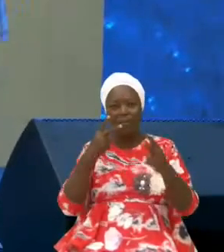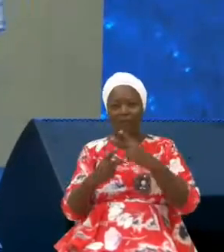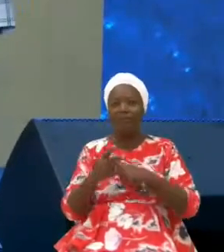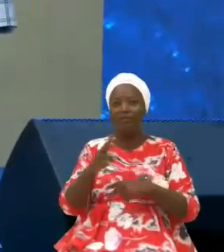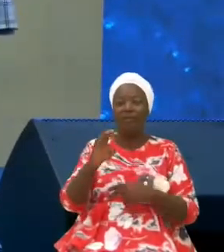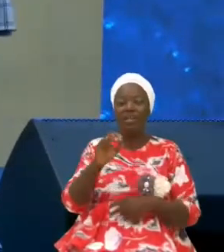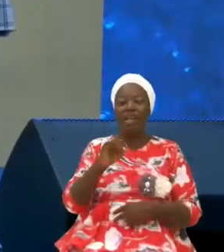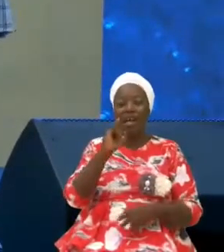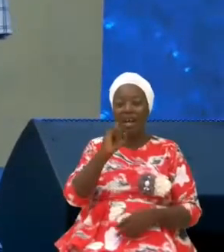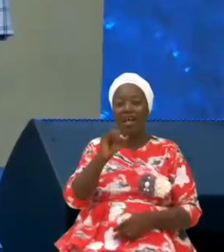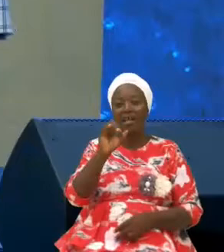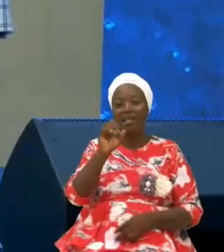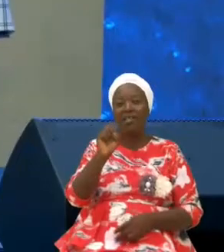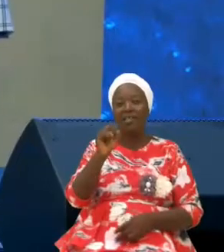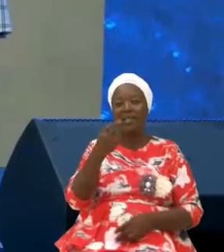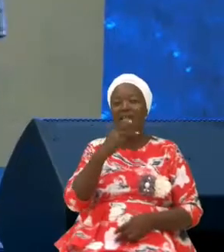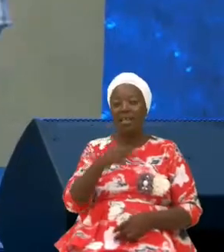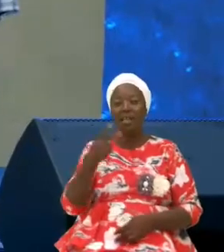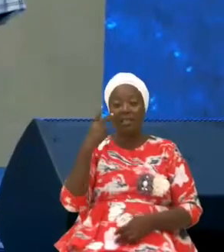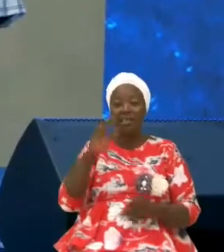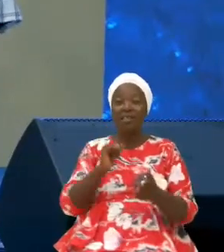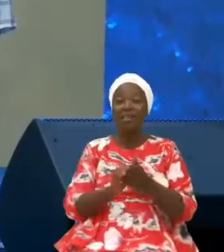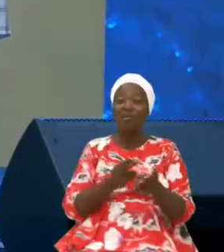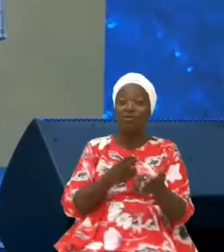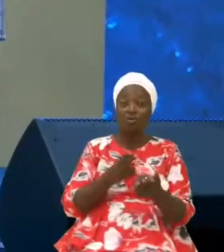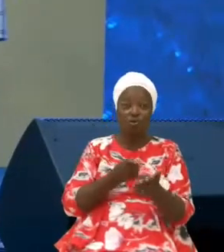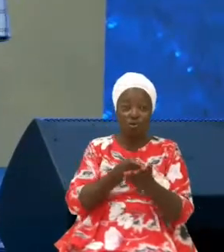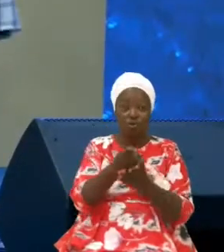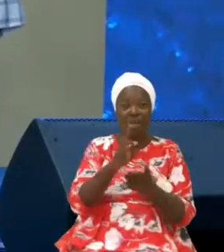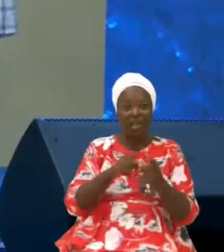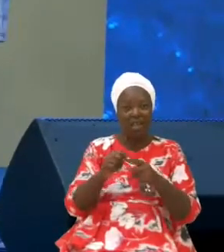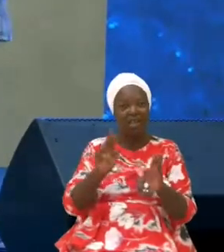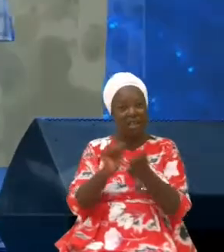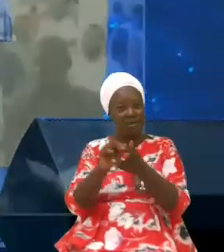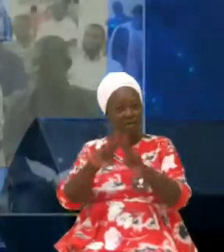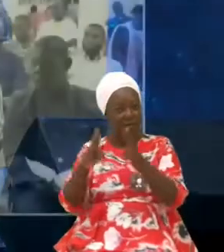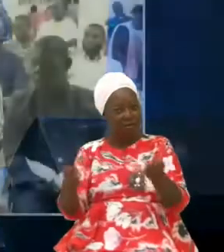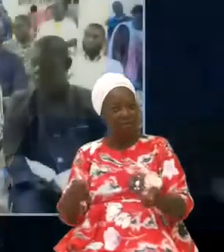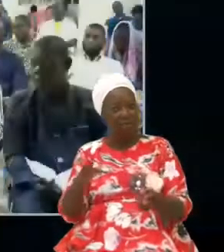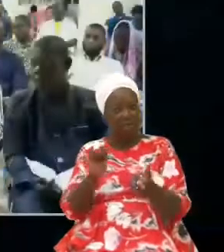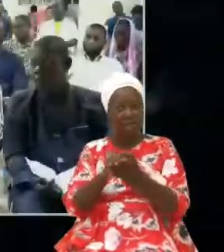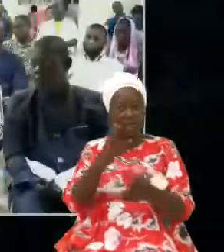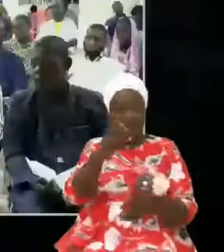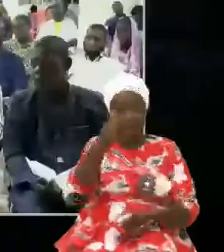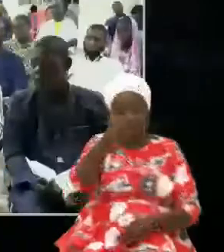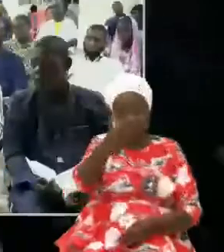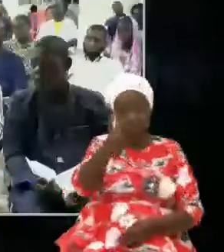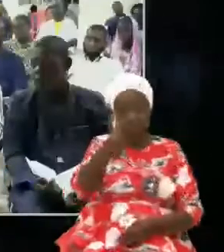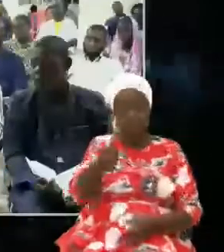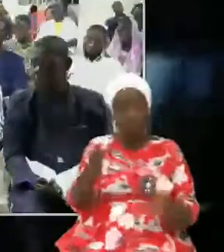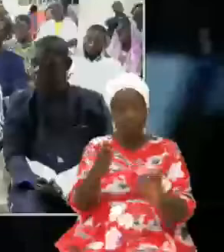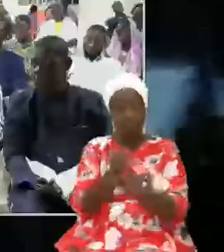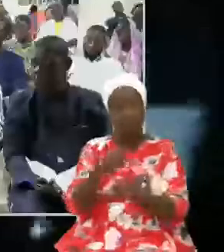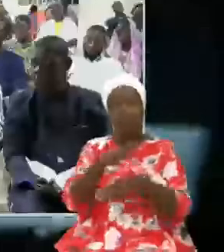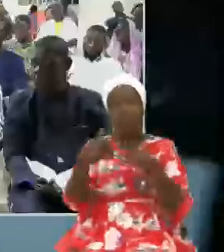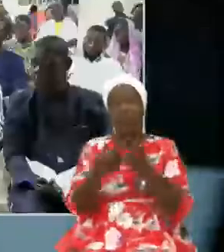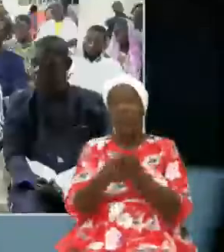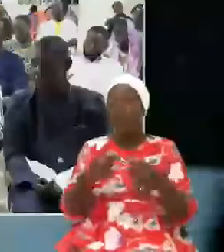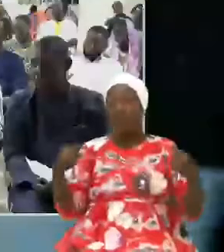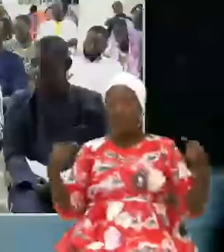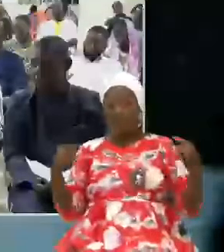prophets. And the prophet Isaiah received that truth and that revelation, that himself took